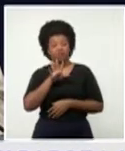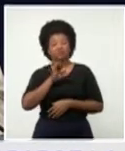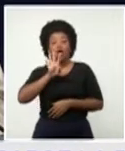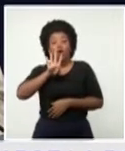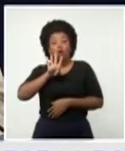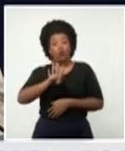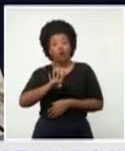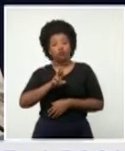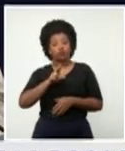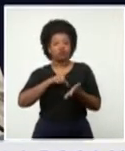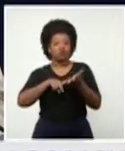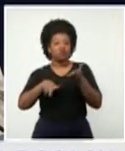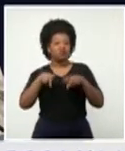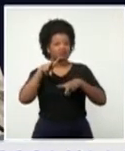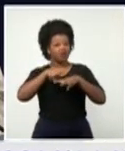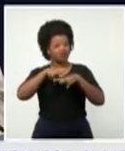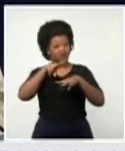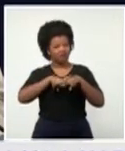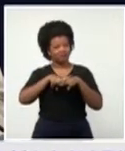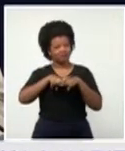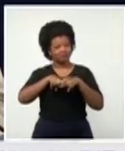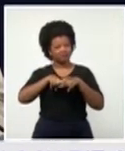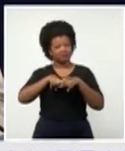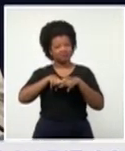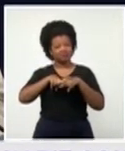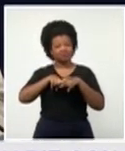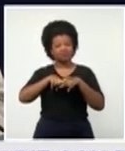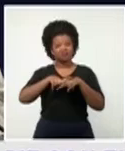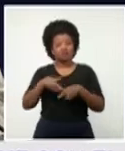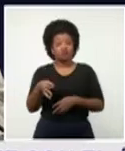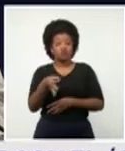4 of the 5 cases belong to Havana province,